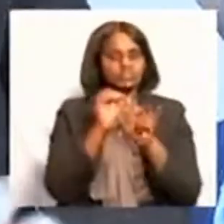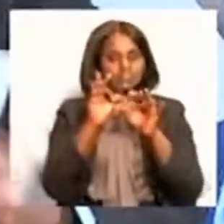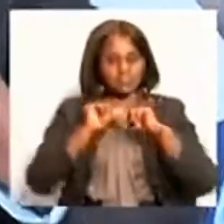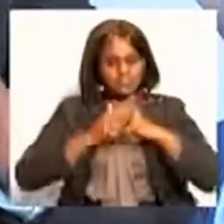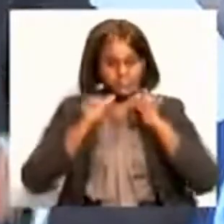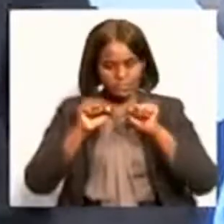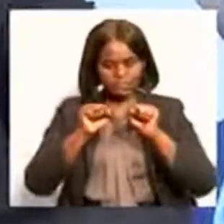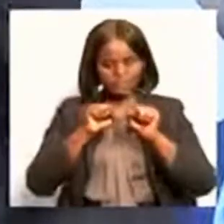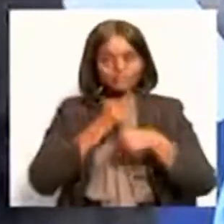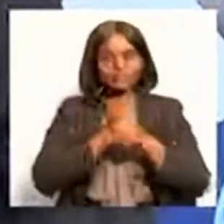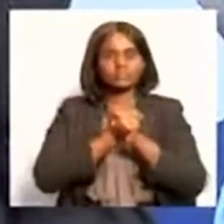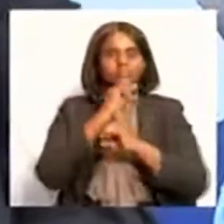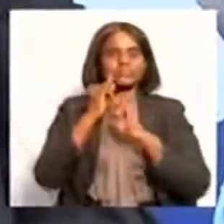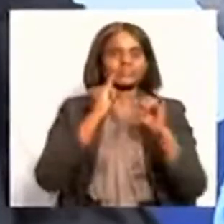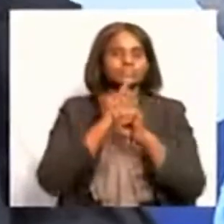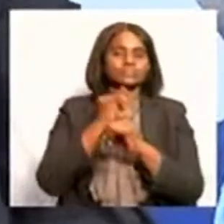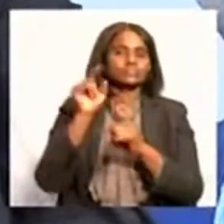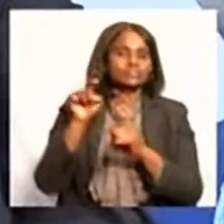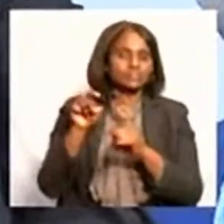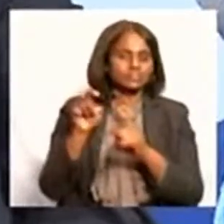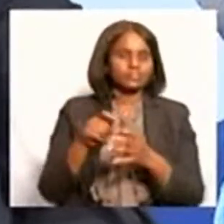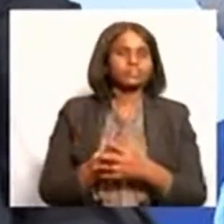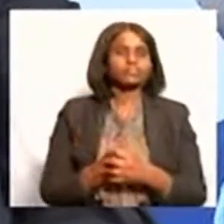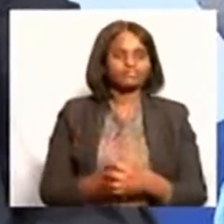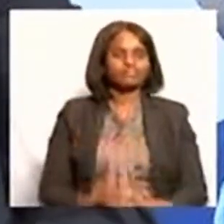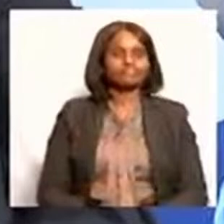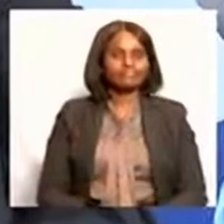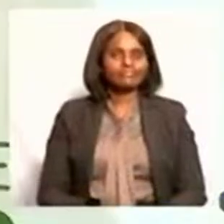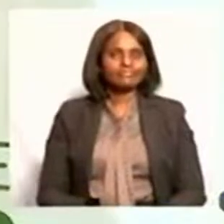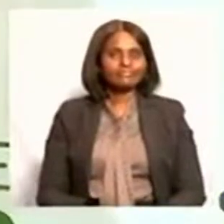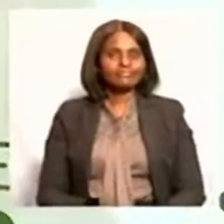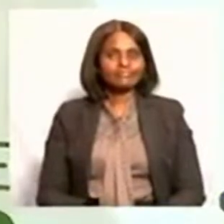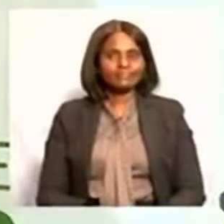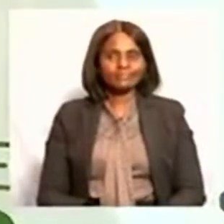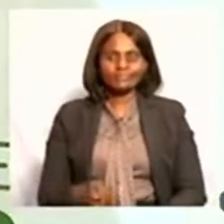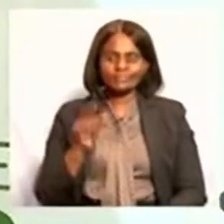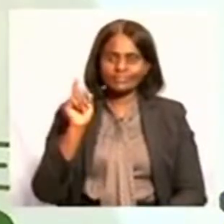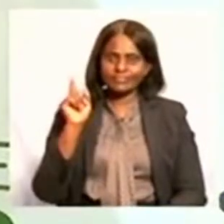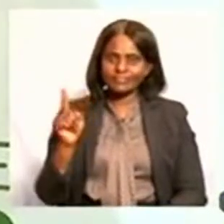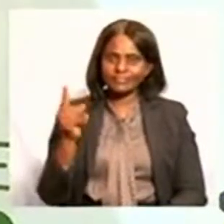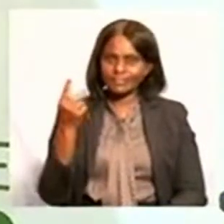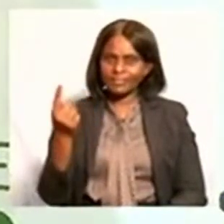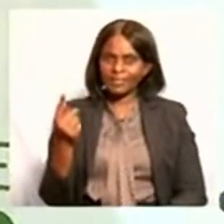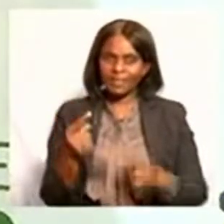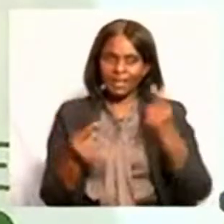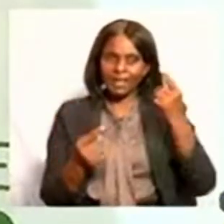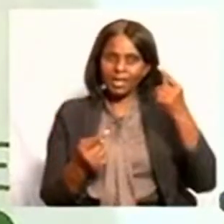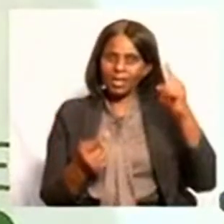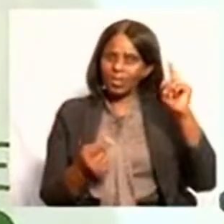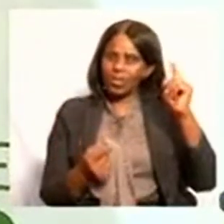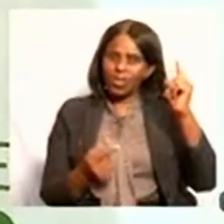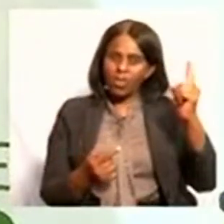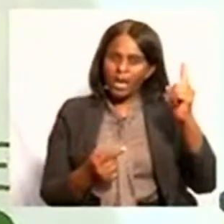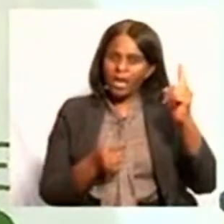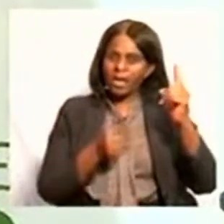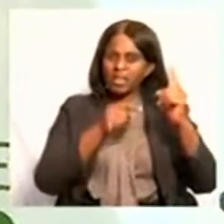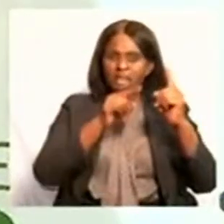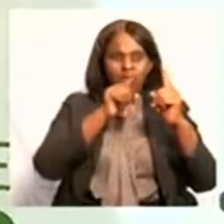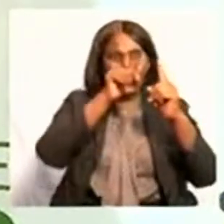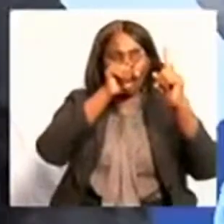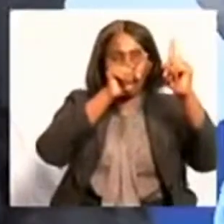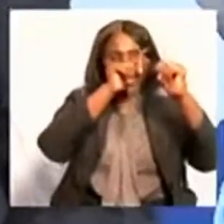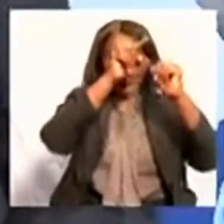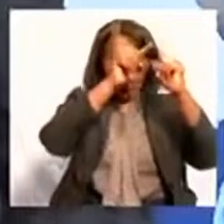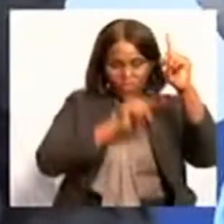we meet the international requirements. Okay. On a scale of 1 to 10, where do you stand? We are